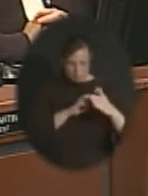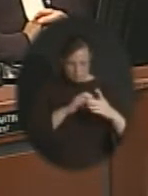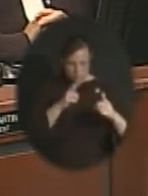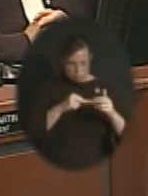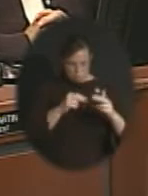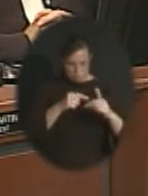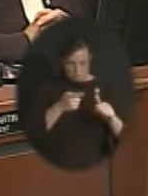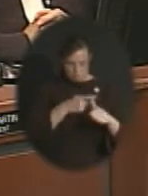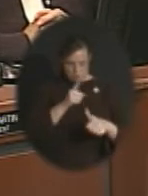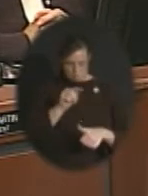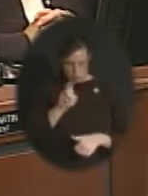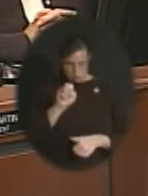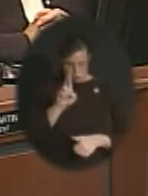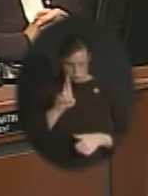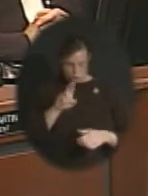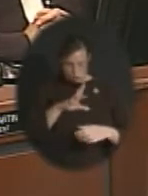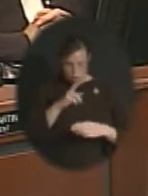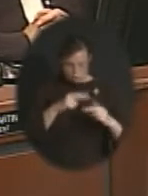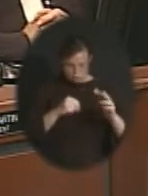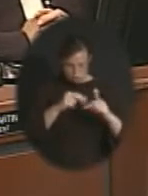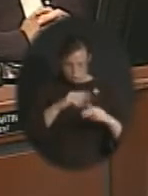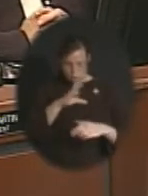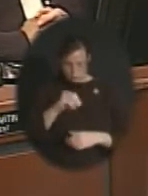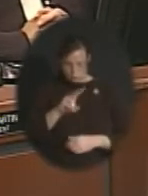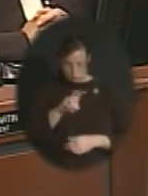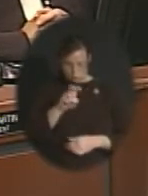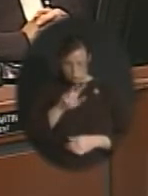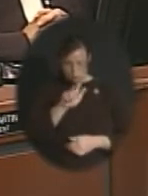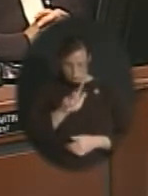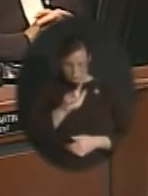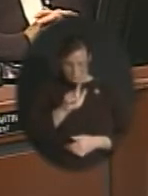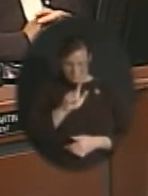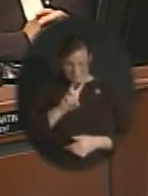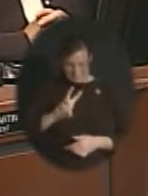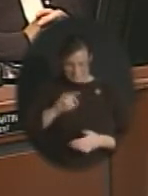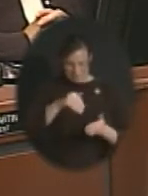renovations from Turner Construction Company in the amount of